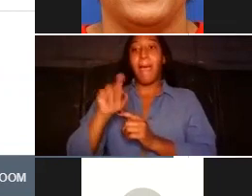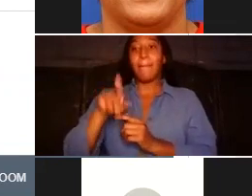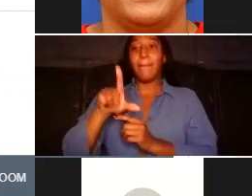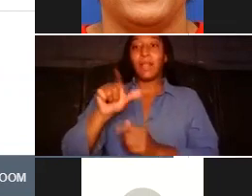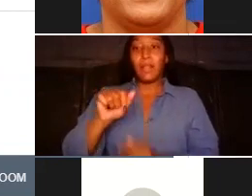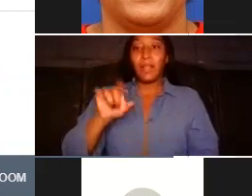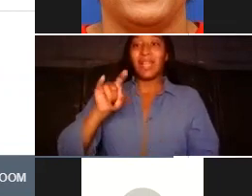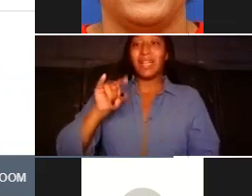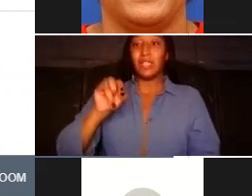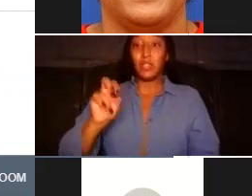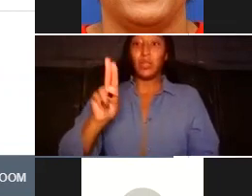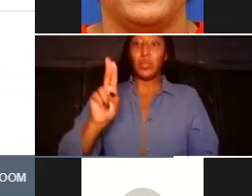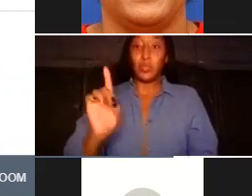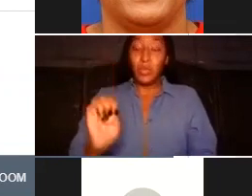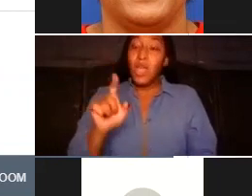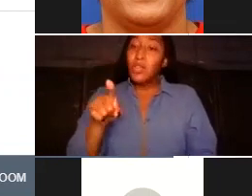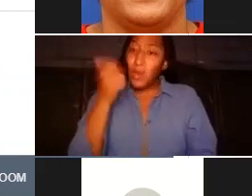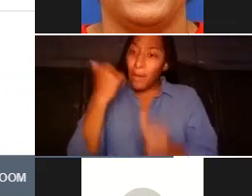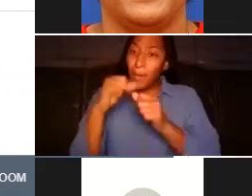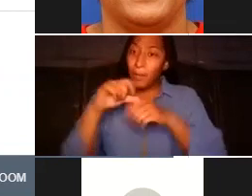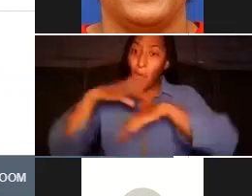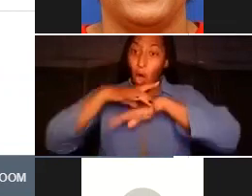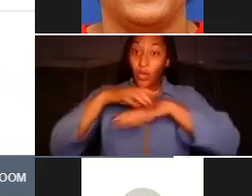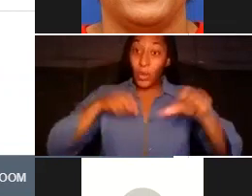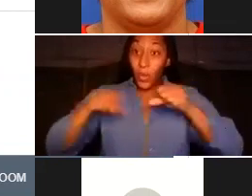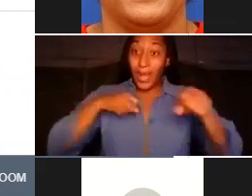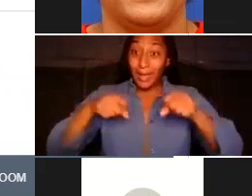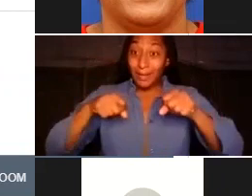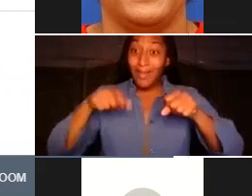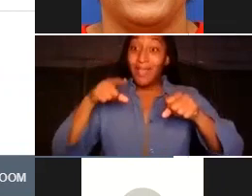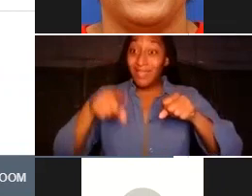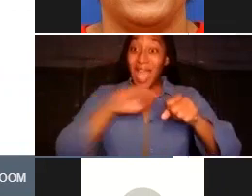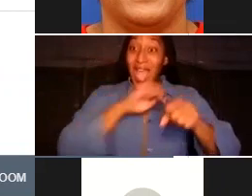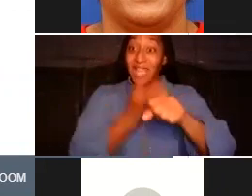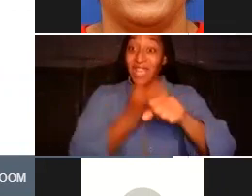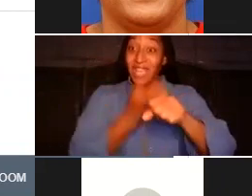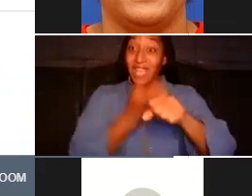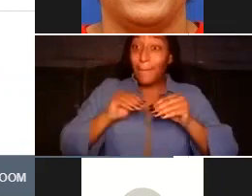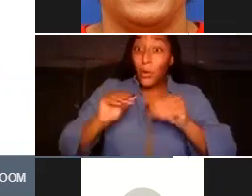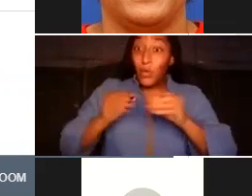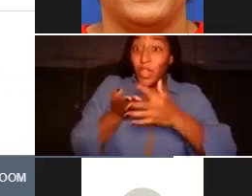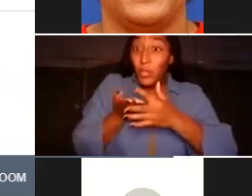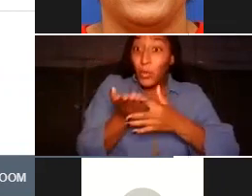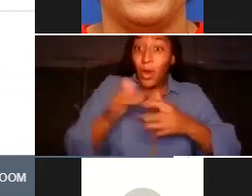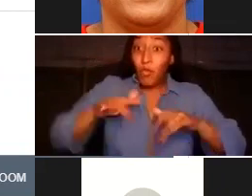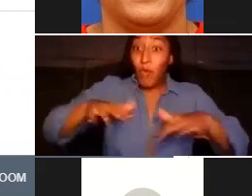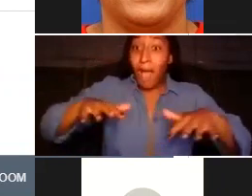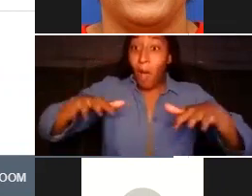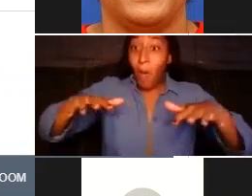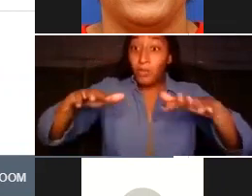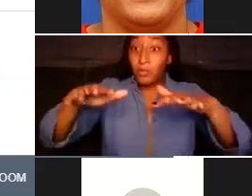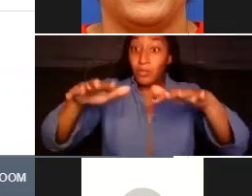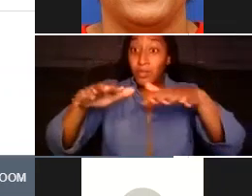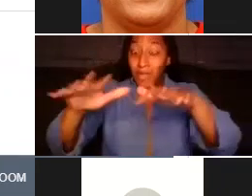ground, but there's energy being released. And let's say some of that energy is absorbed by a bridge. And so that